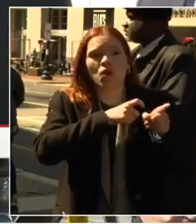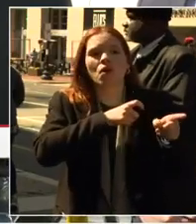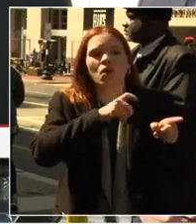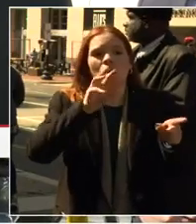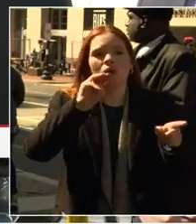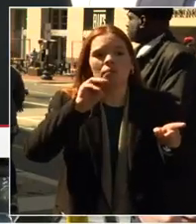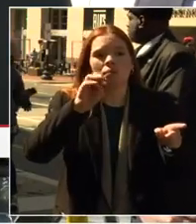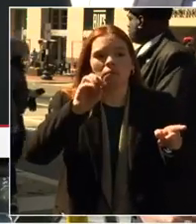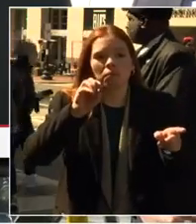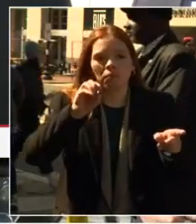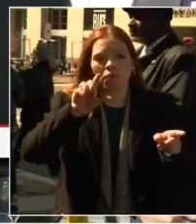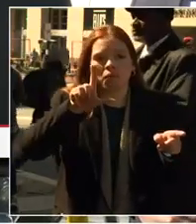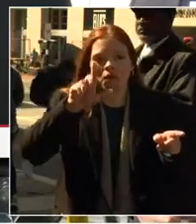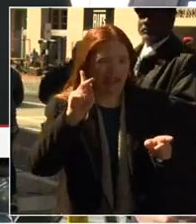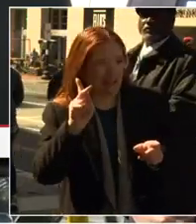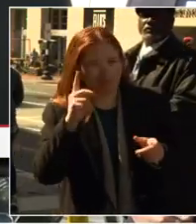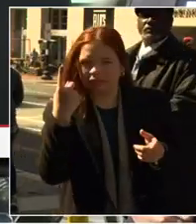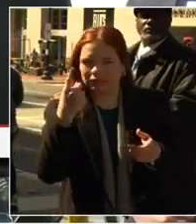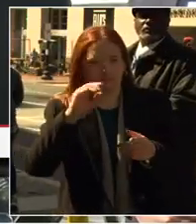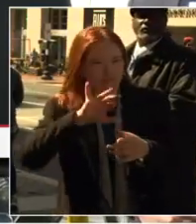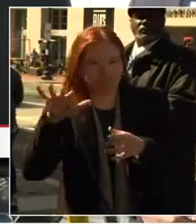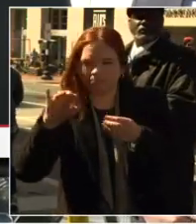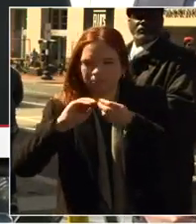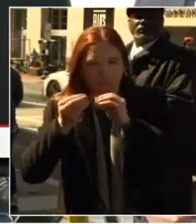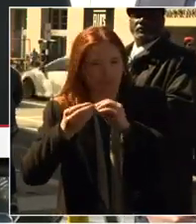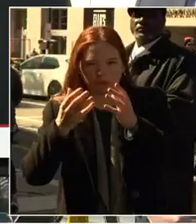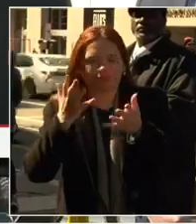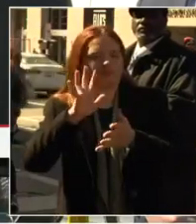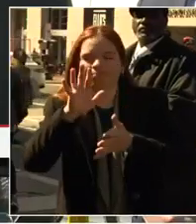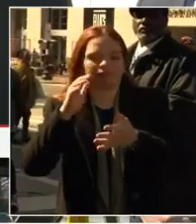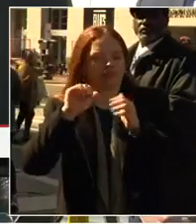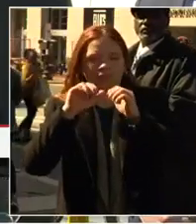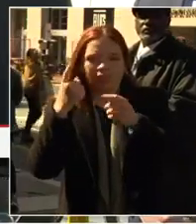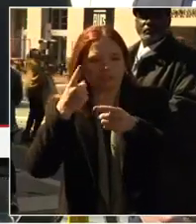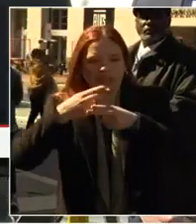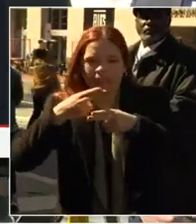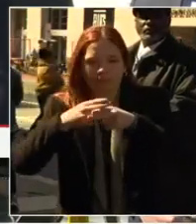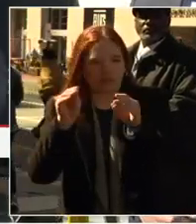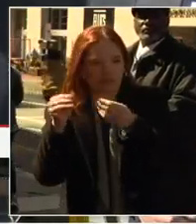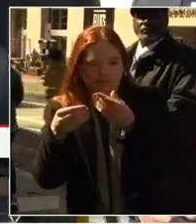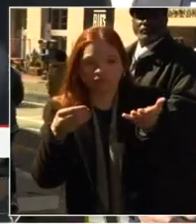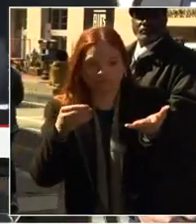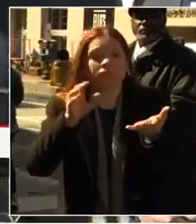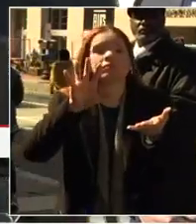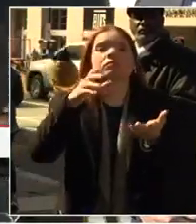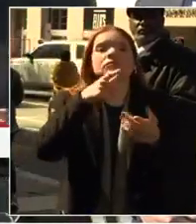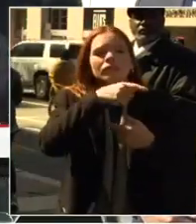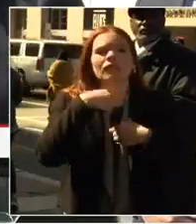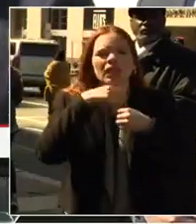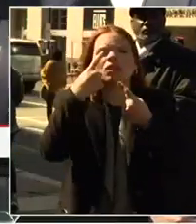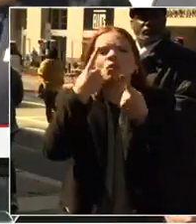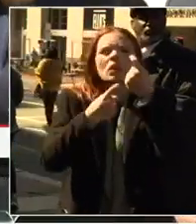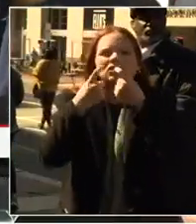from members of the press related to the investigation. Vanessa?